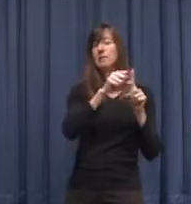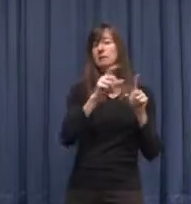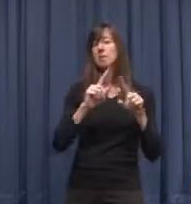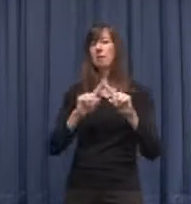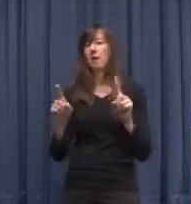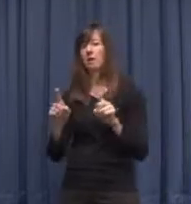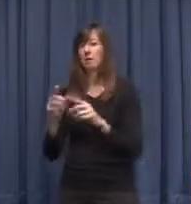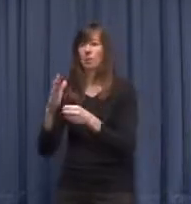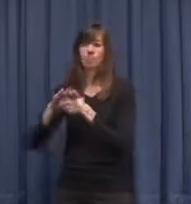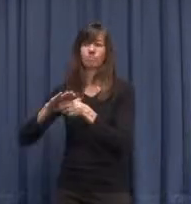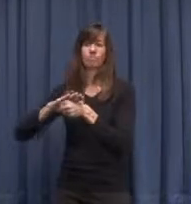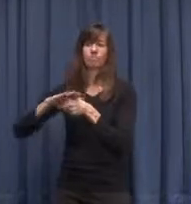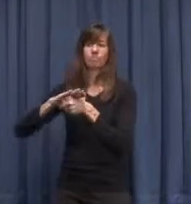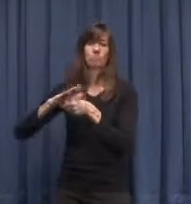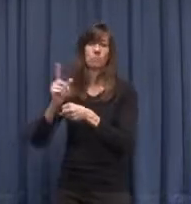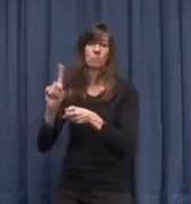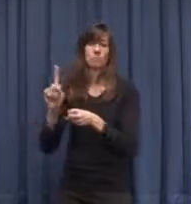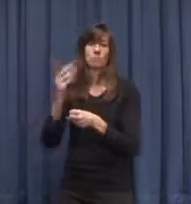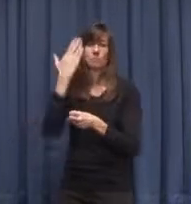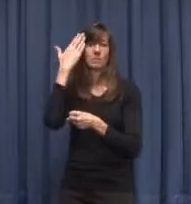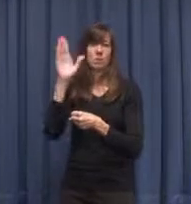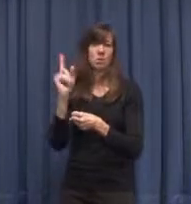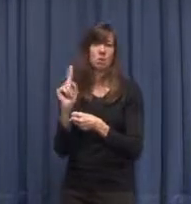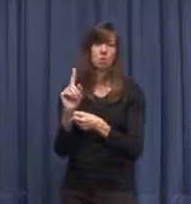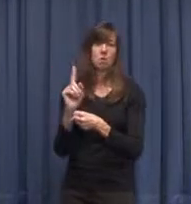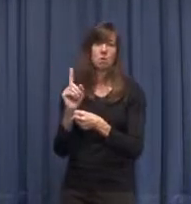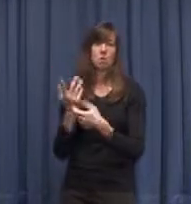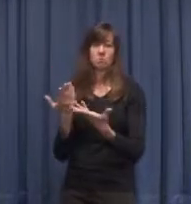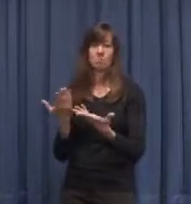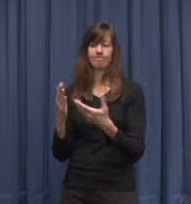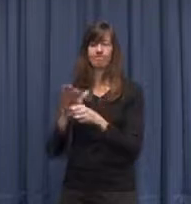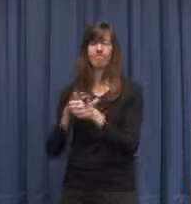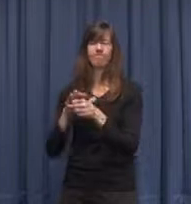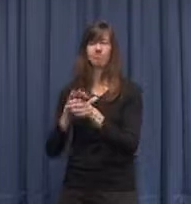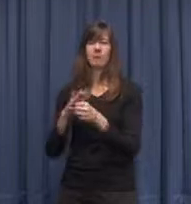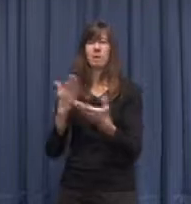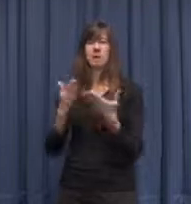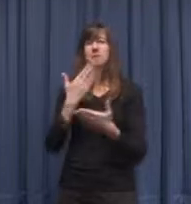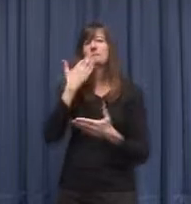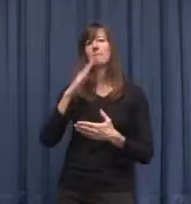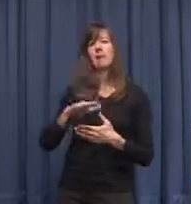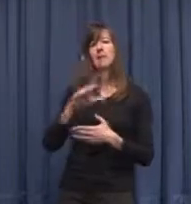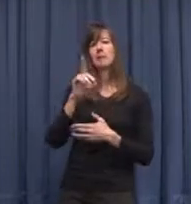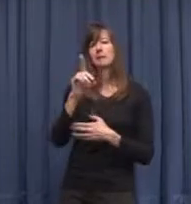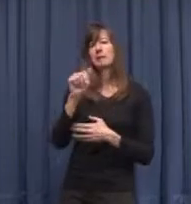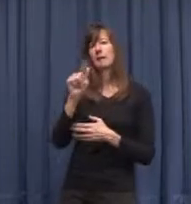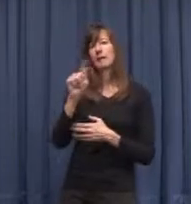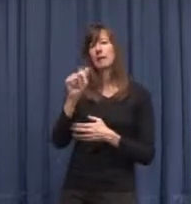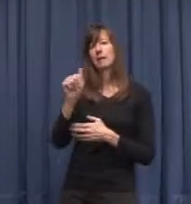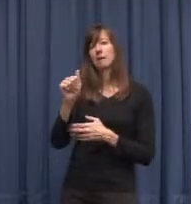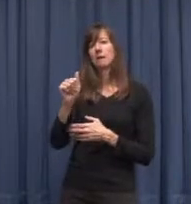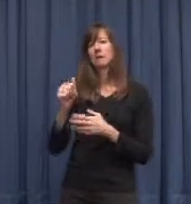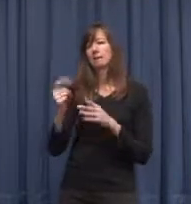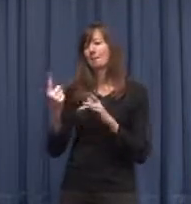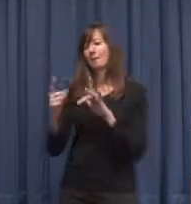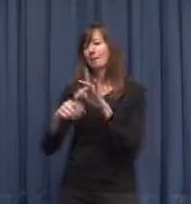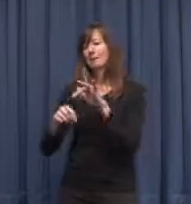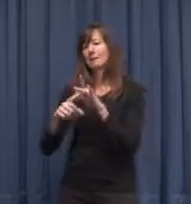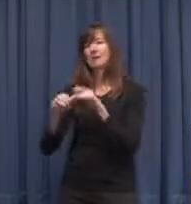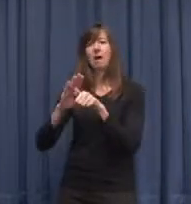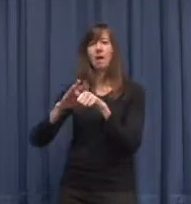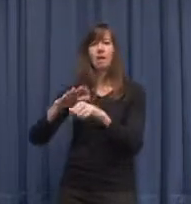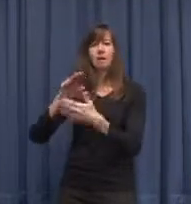means. It's a sort of a bad data coming in kind of a problem, which we have to constantly work